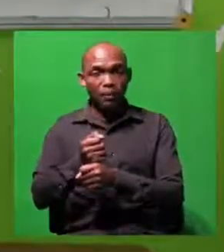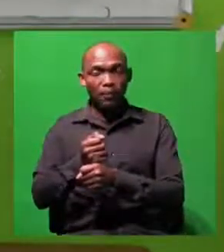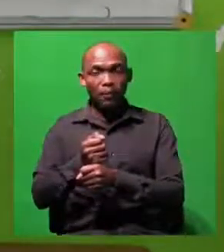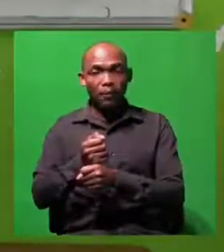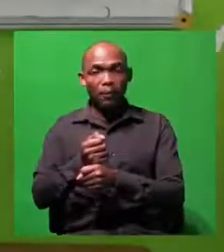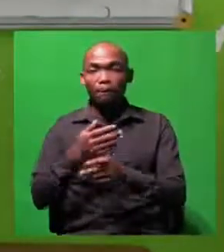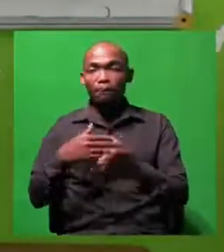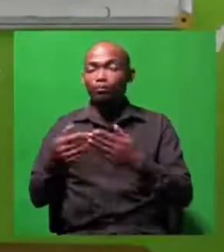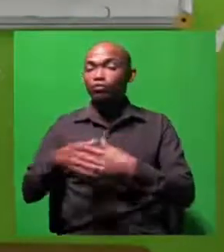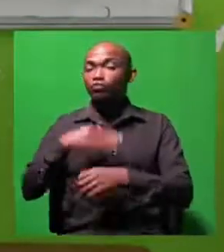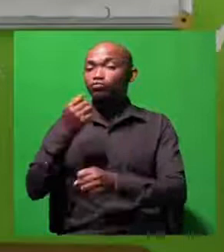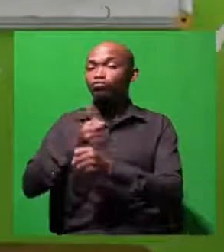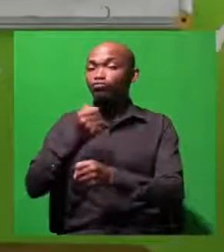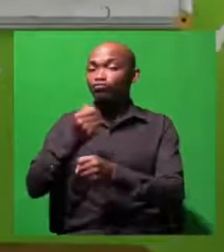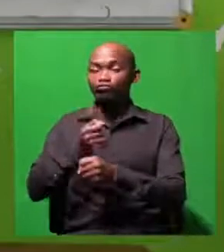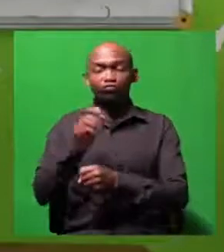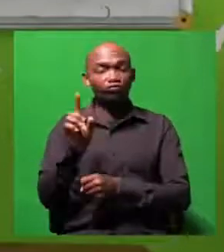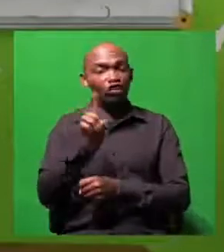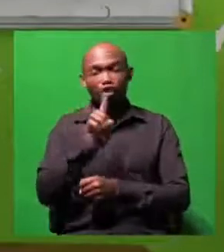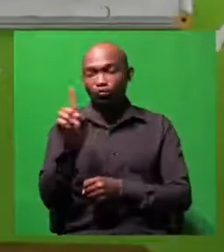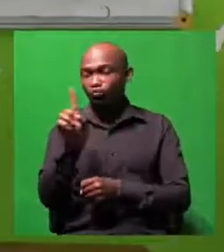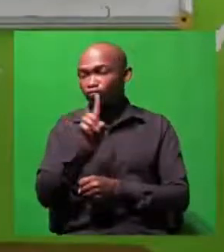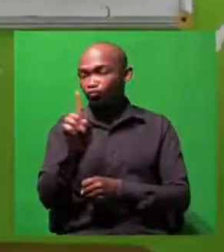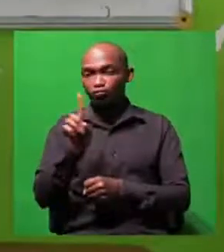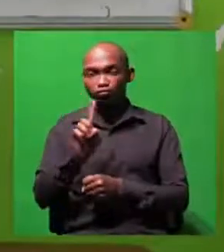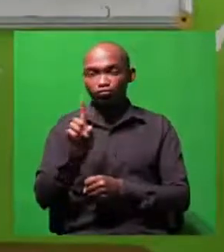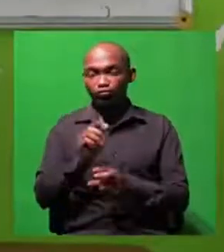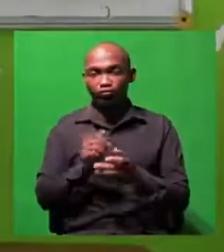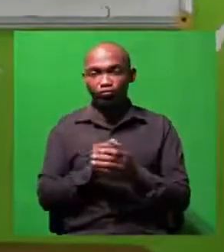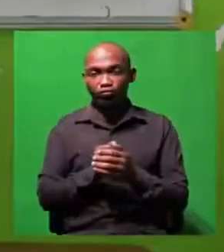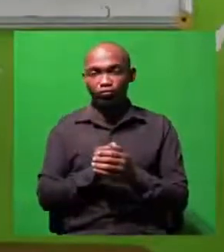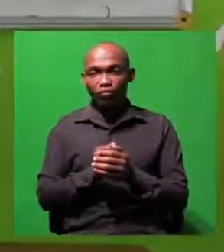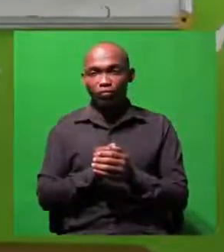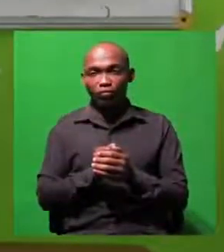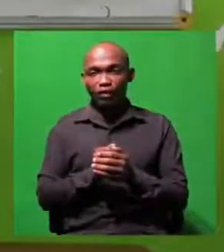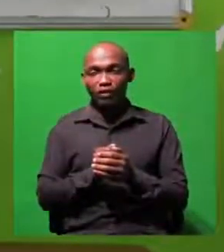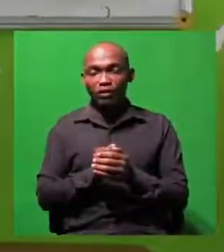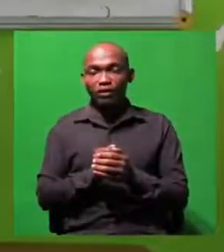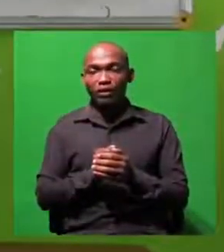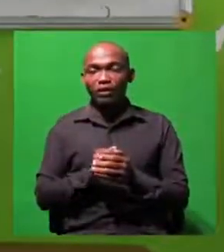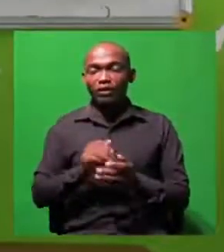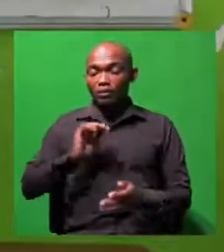No specialization of labor.